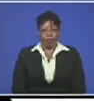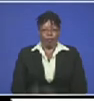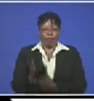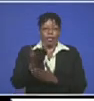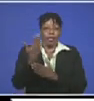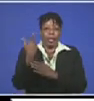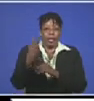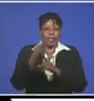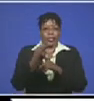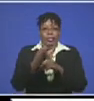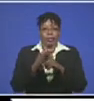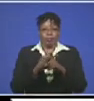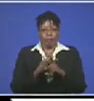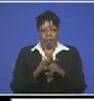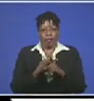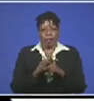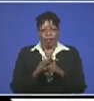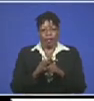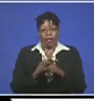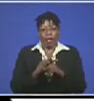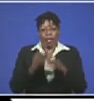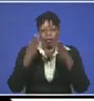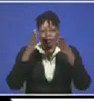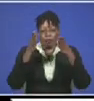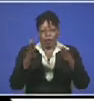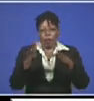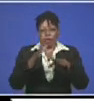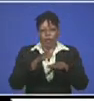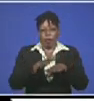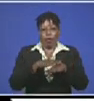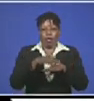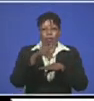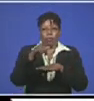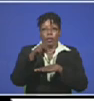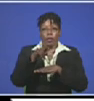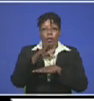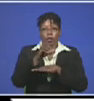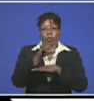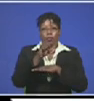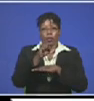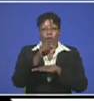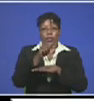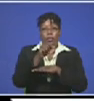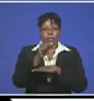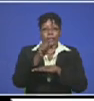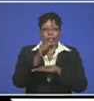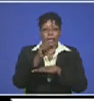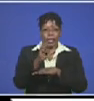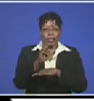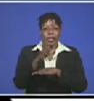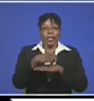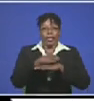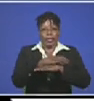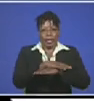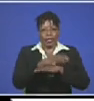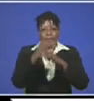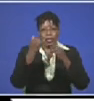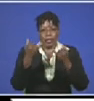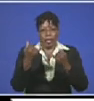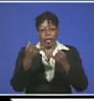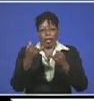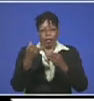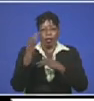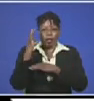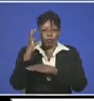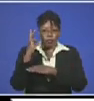Last month, emphasis was placed on prostate cancer awareness, and a prominent clergyman is tonight telling his story of surviving